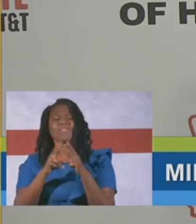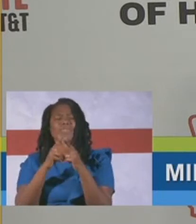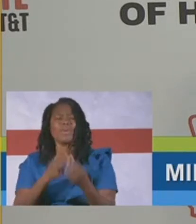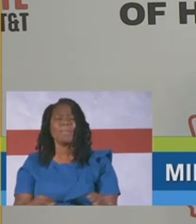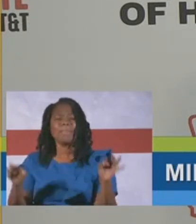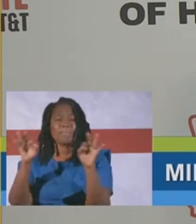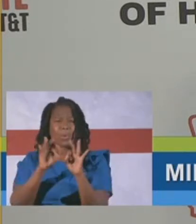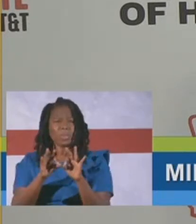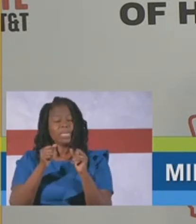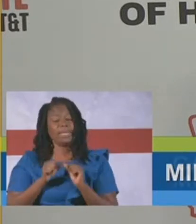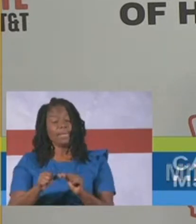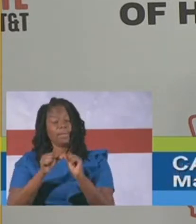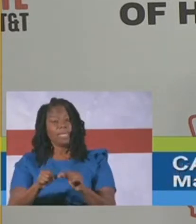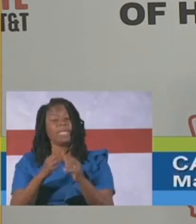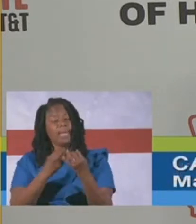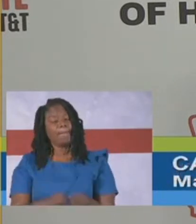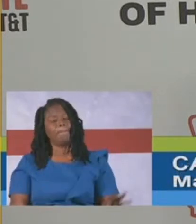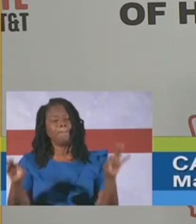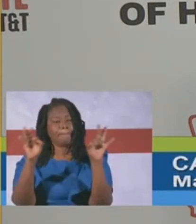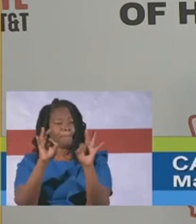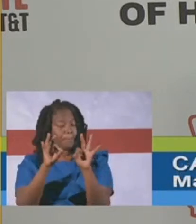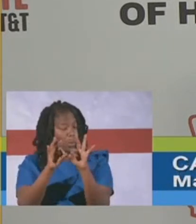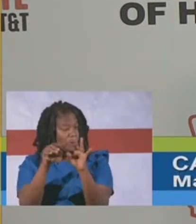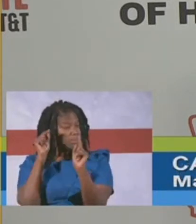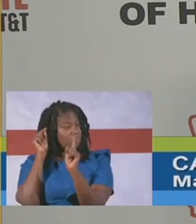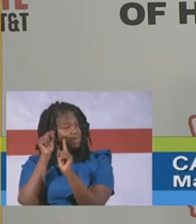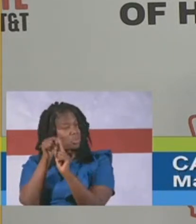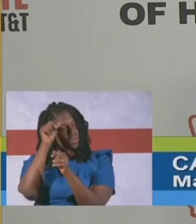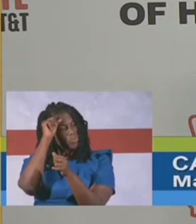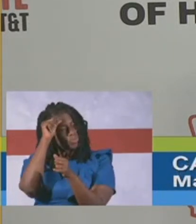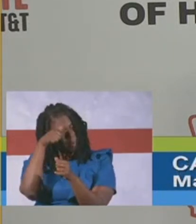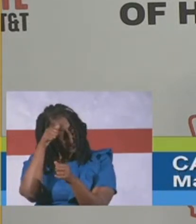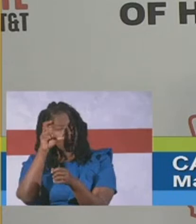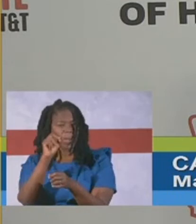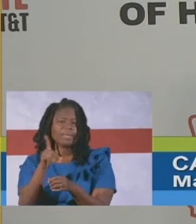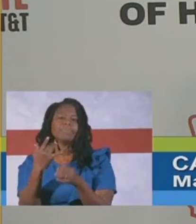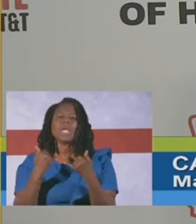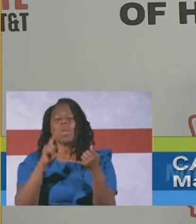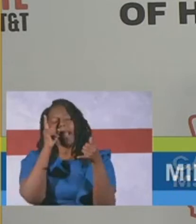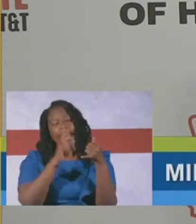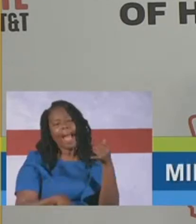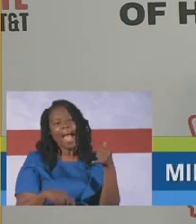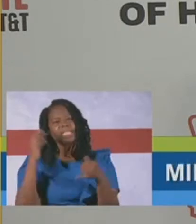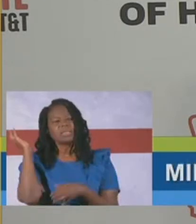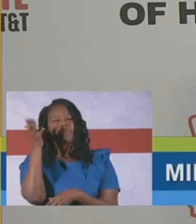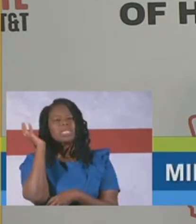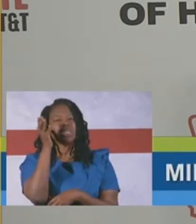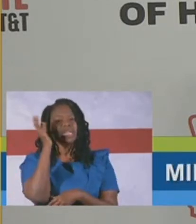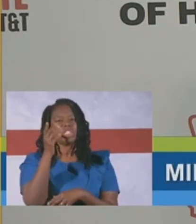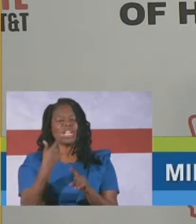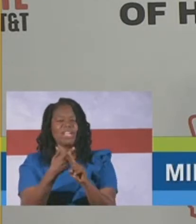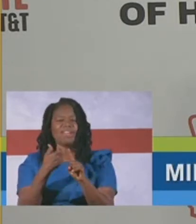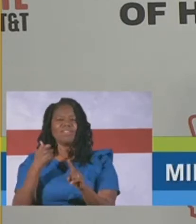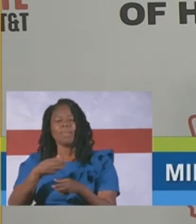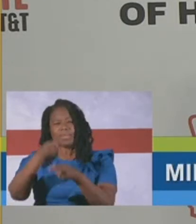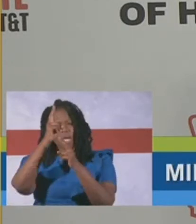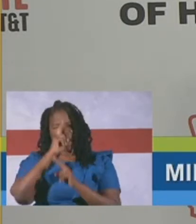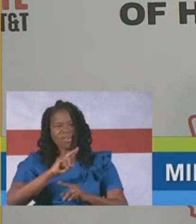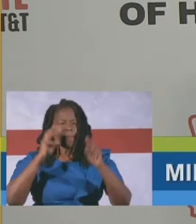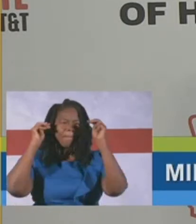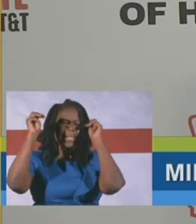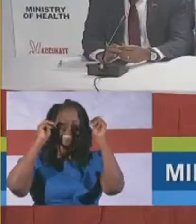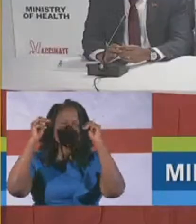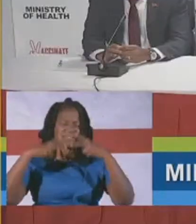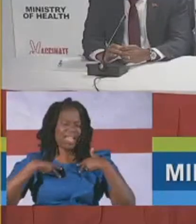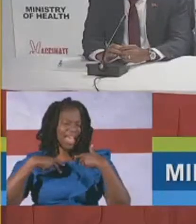be important points. And we'll go to our final presentation this morning from the Honorable Terrence Deyalsingh, Minister